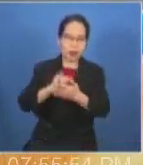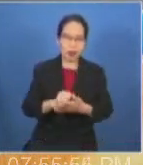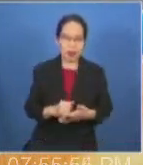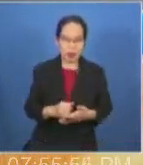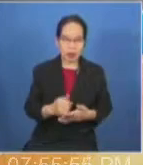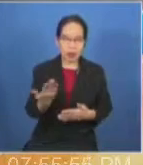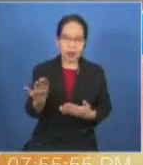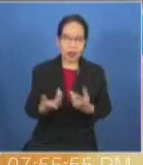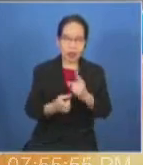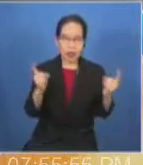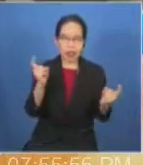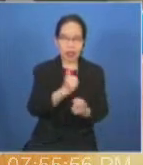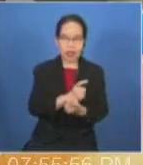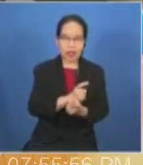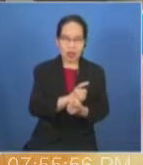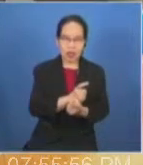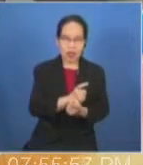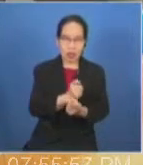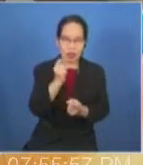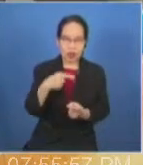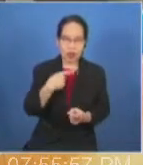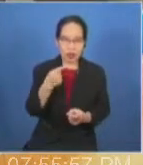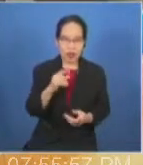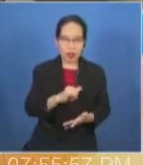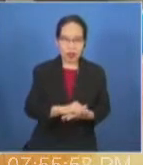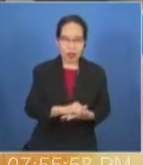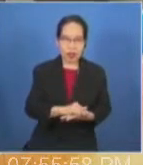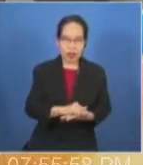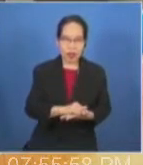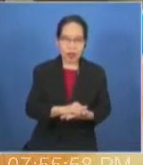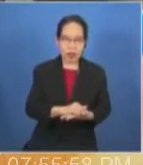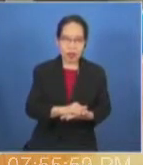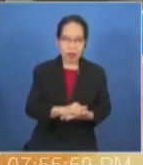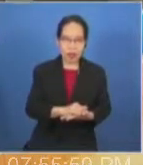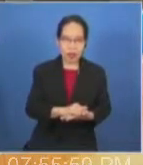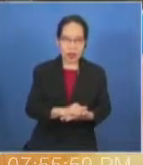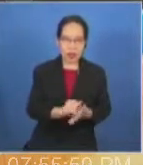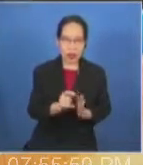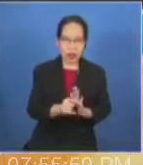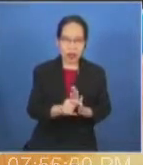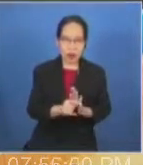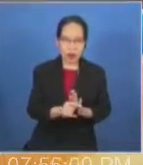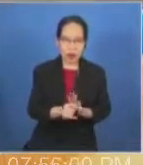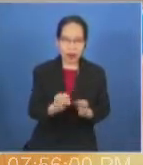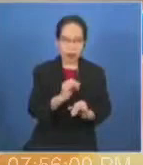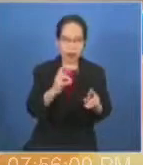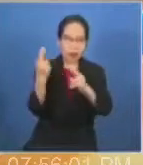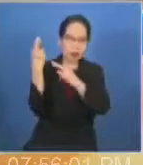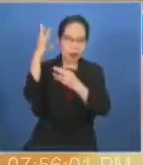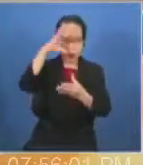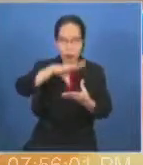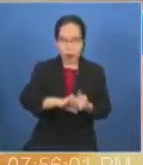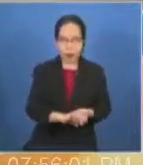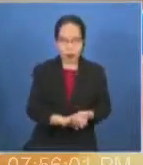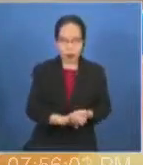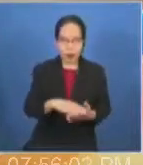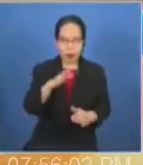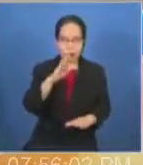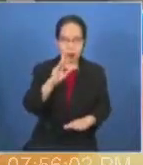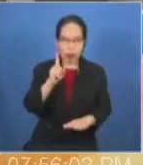I hope that he'll change. I could say that during those times, I was an irresponsible